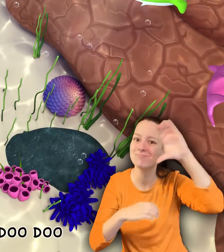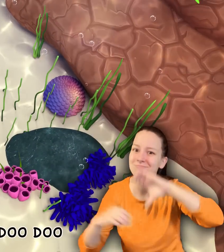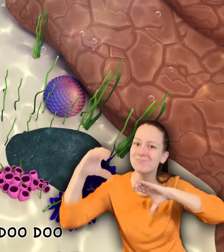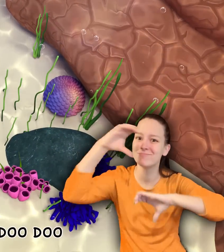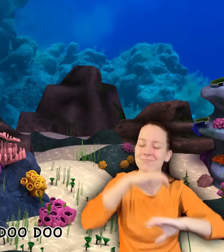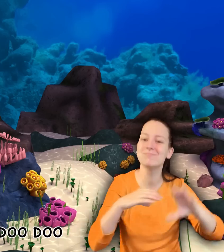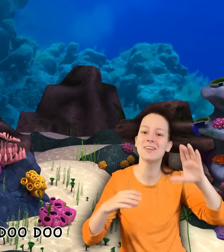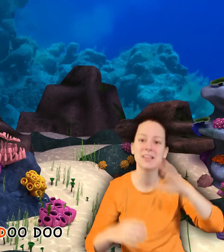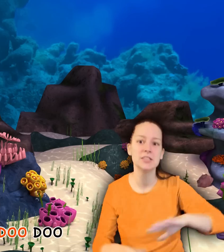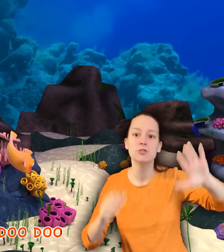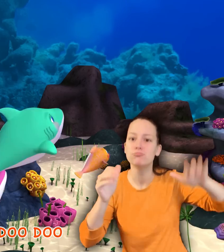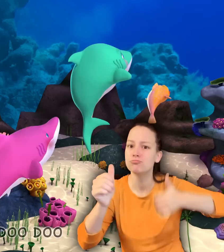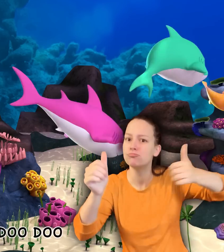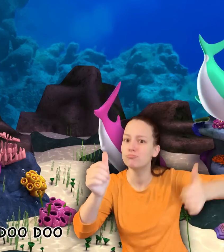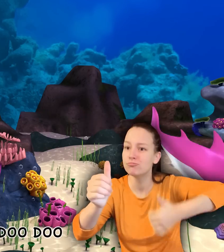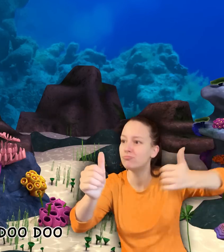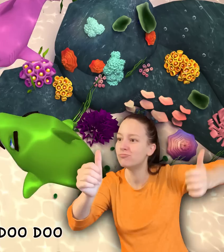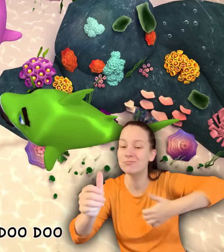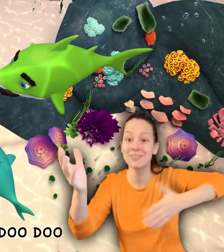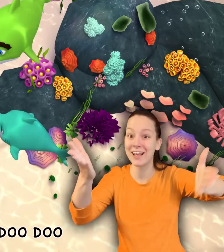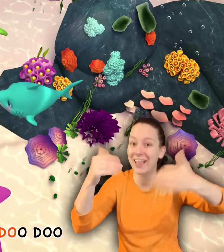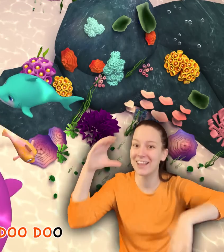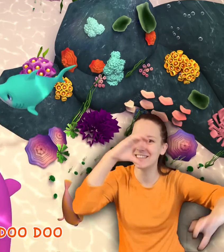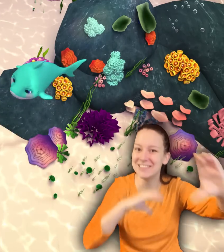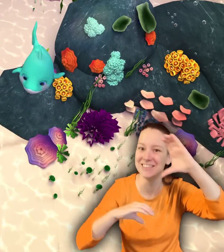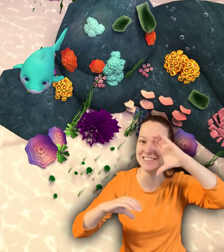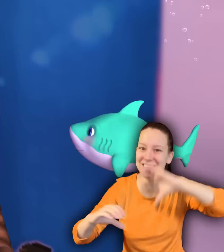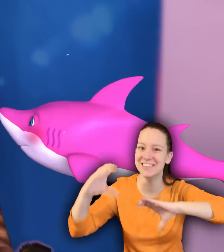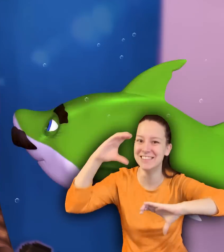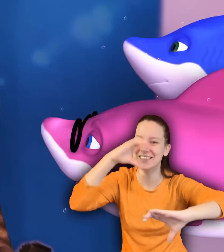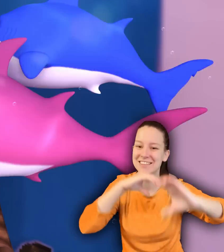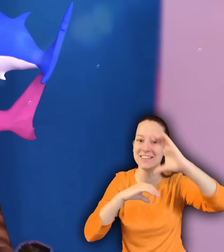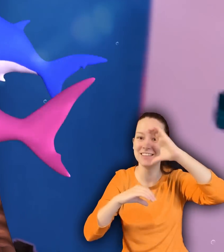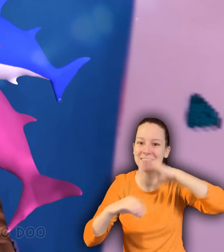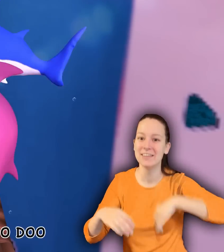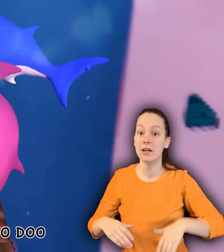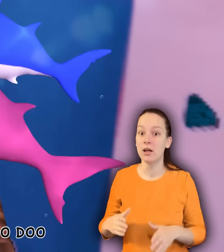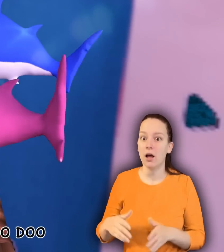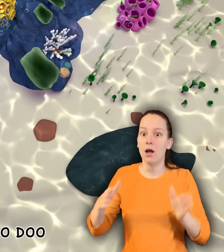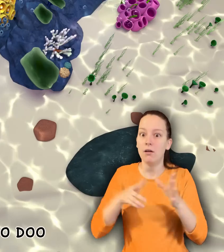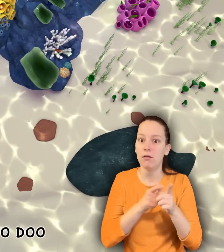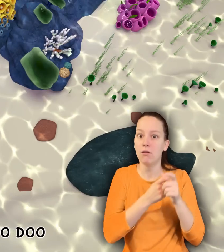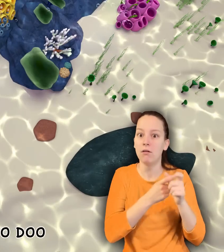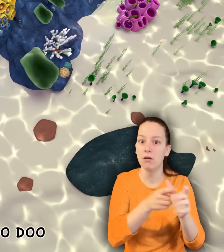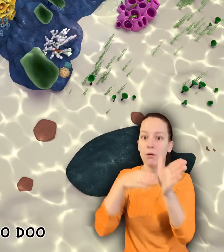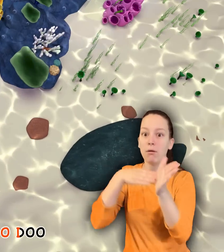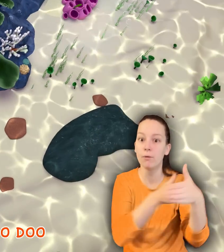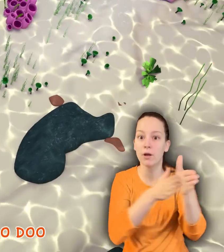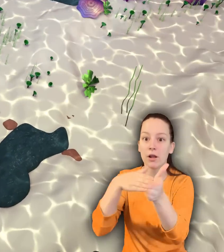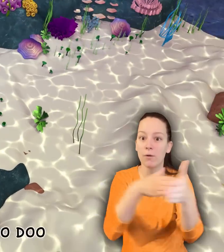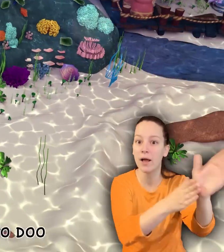let's go H do do do do do let's go H Let's Go Hunt run